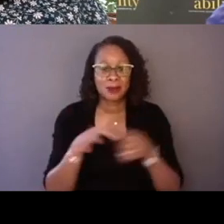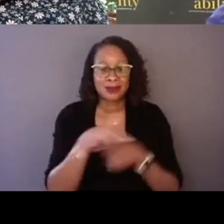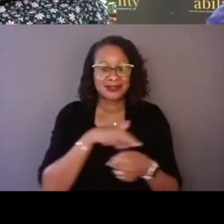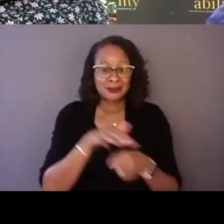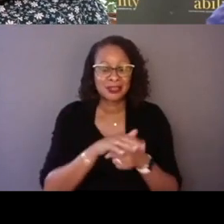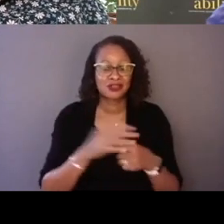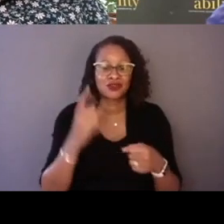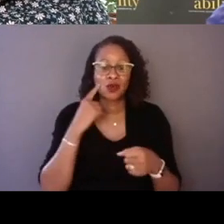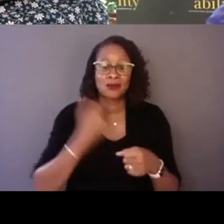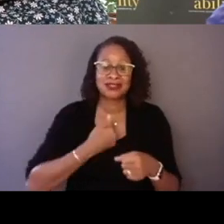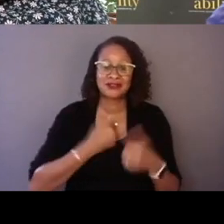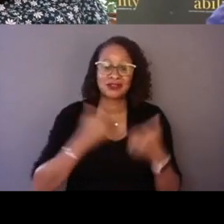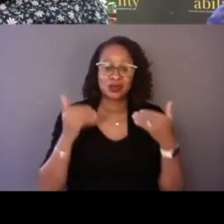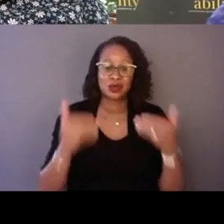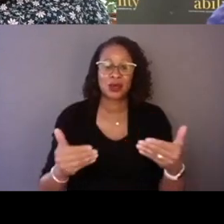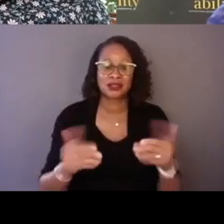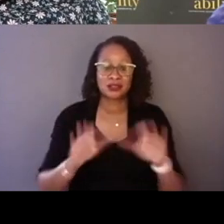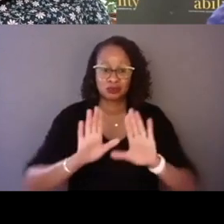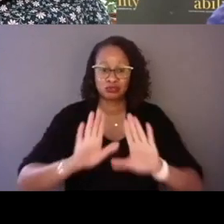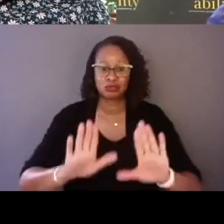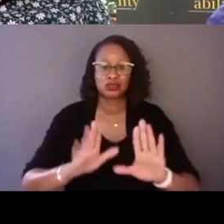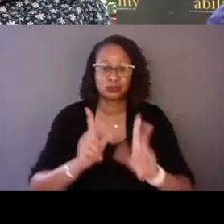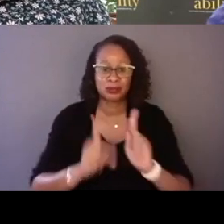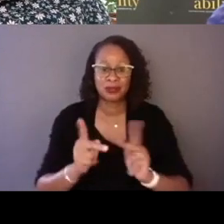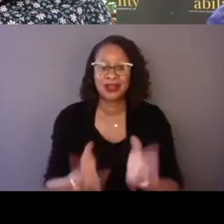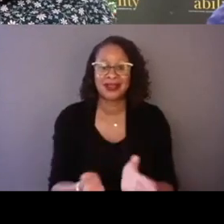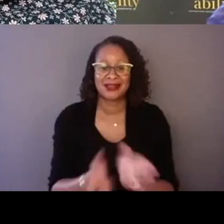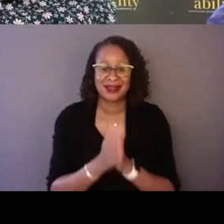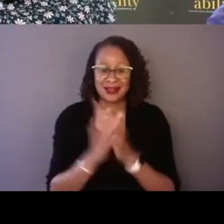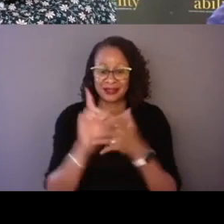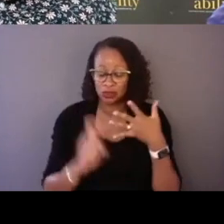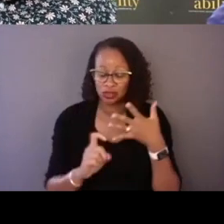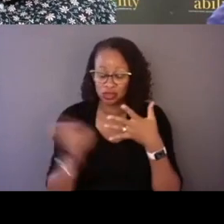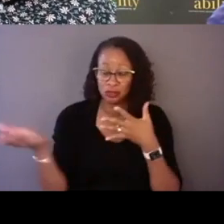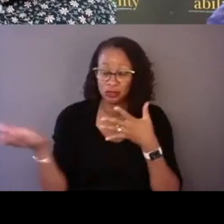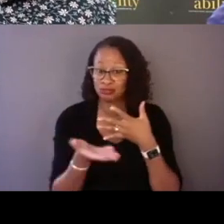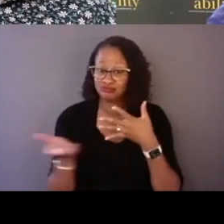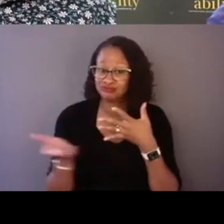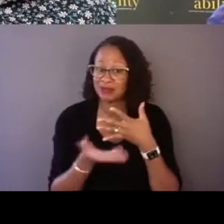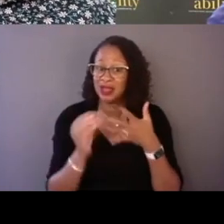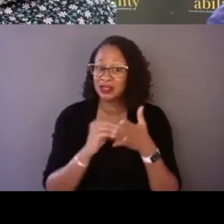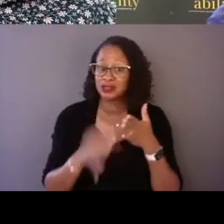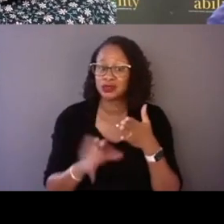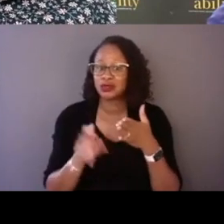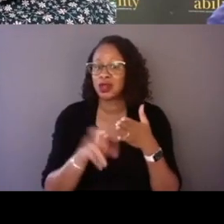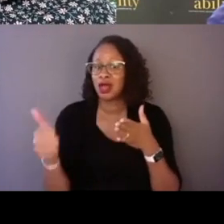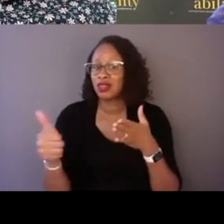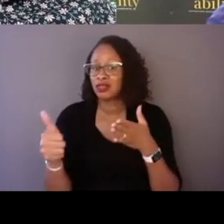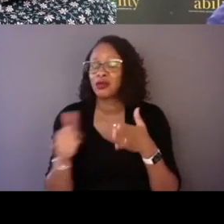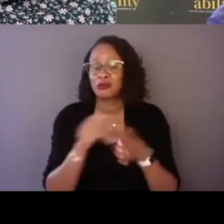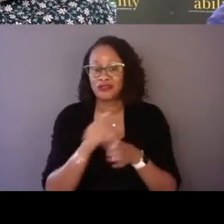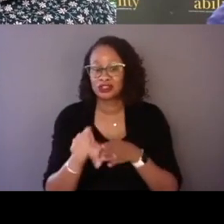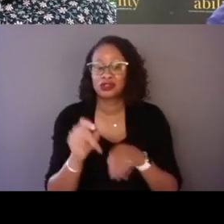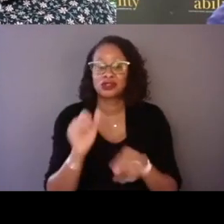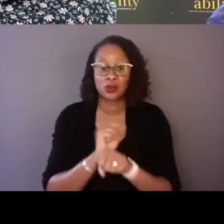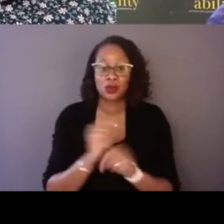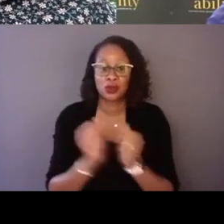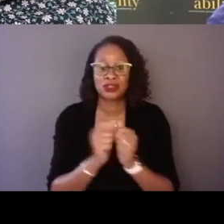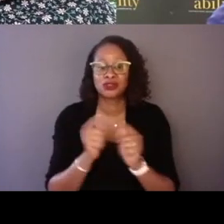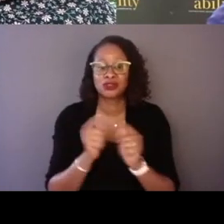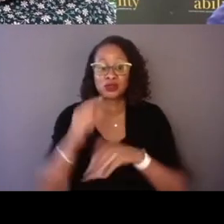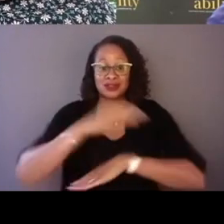ahead and push people and ask questions and even bring in those students and other professionals that I work with to the table to have